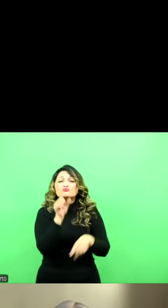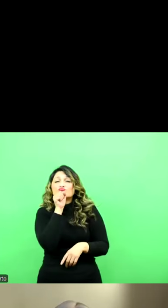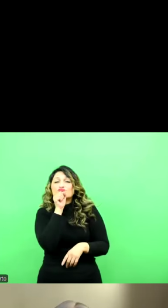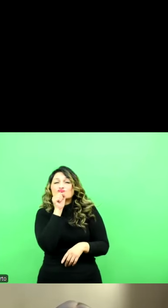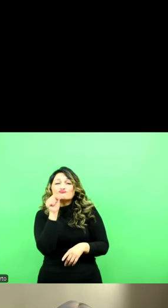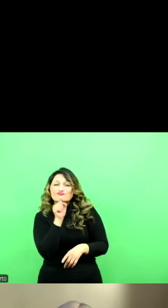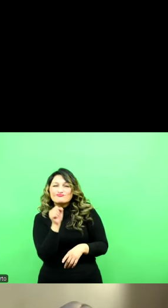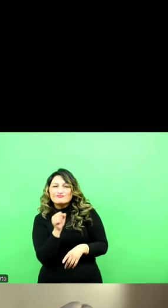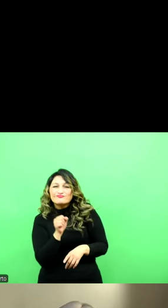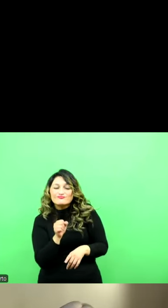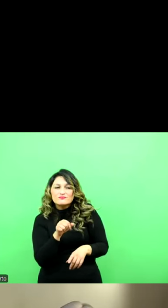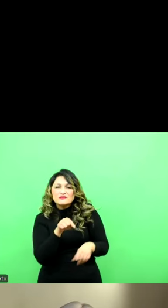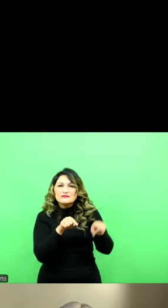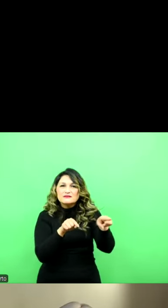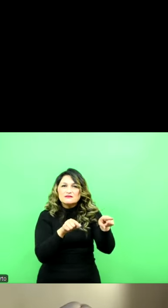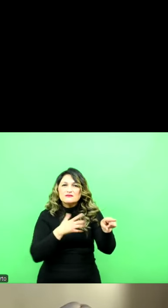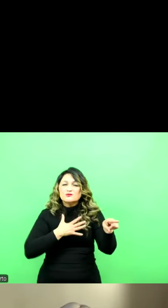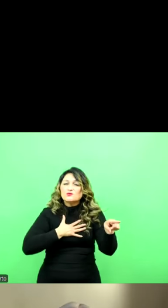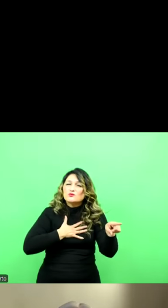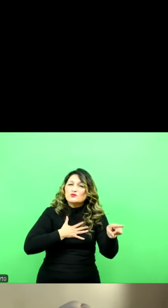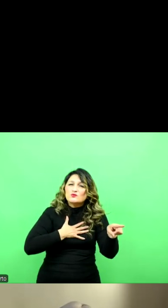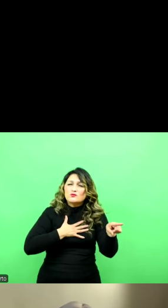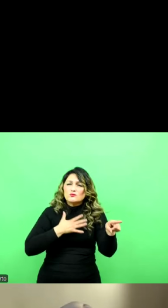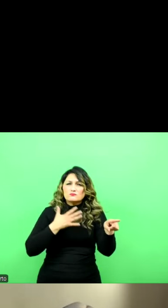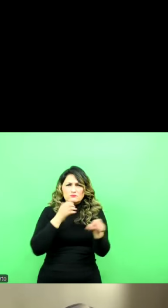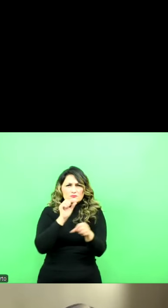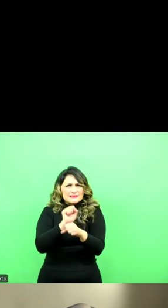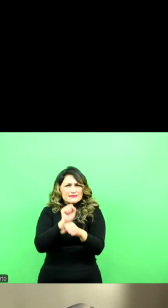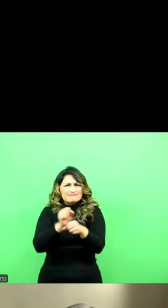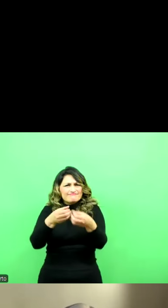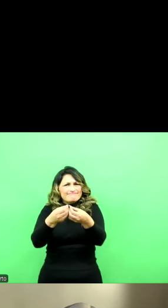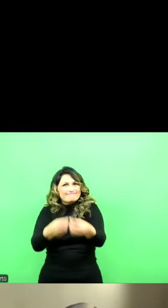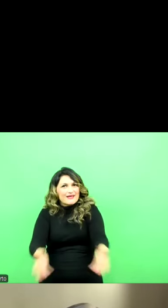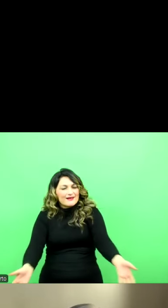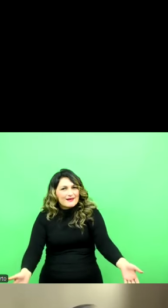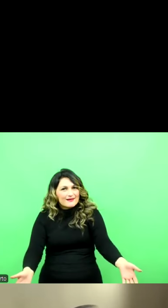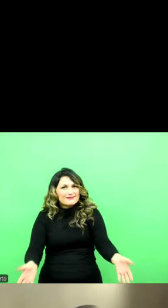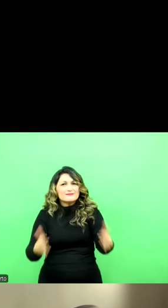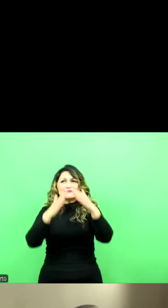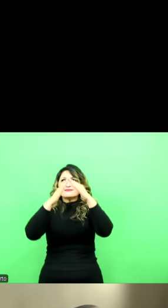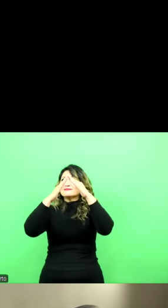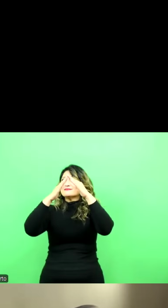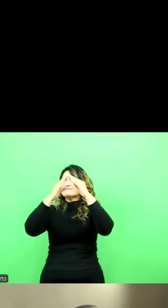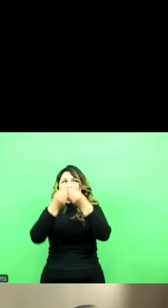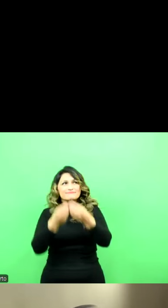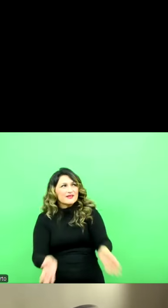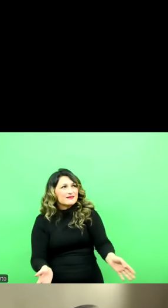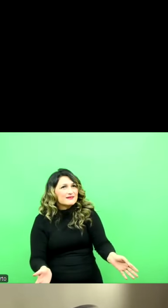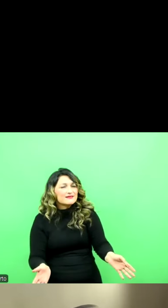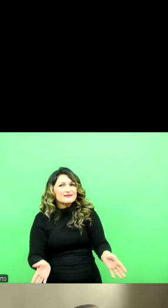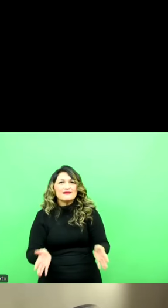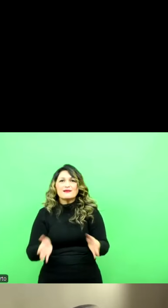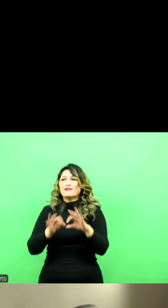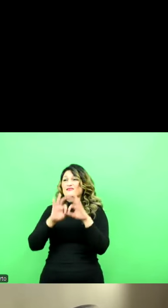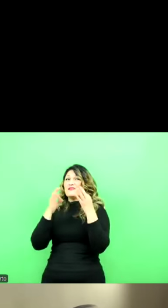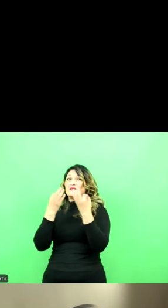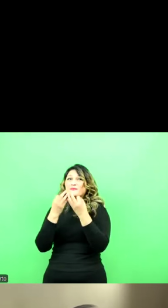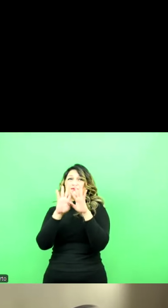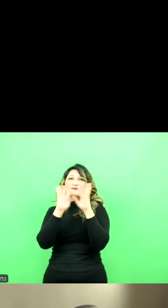and parents simultaneously. So while the elderly experience